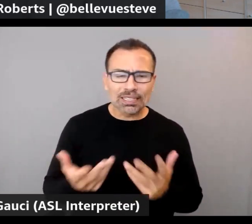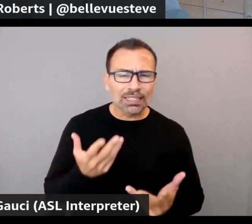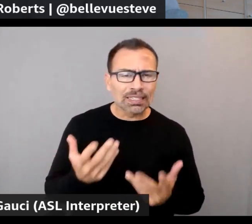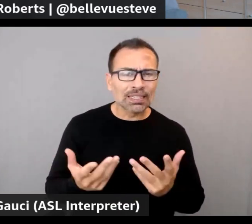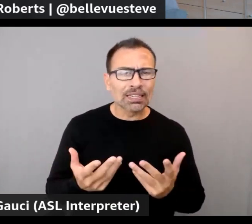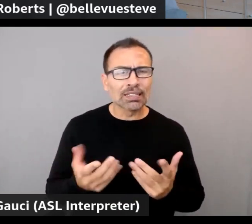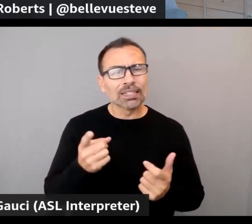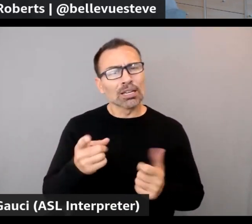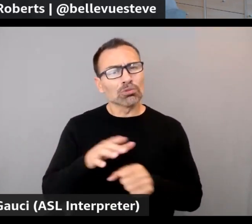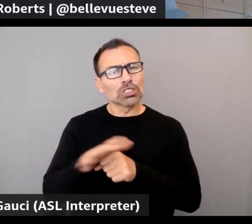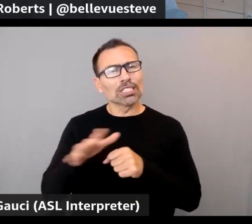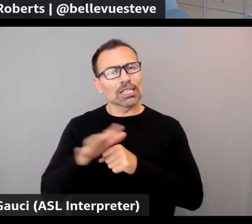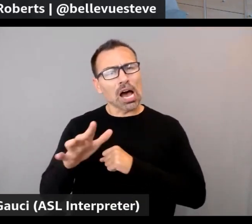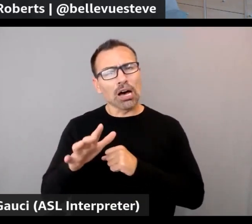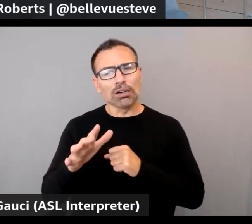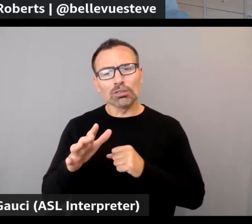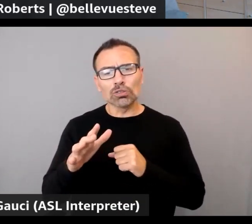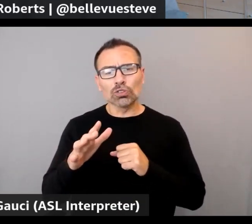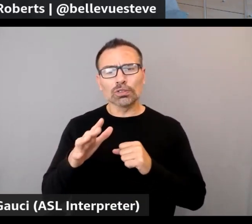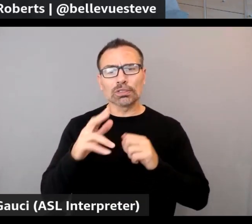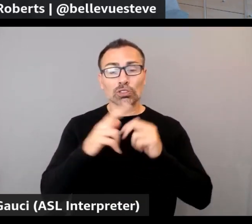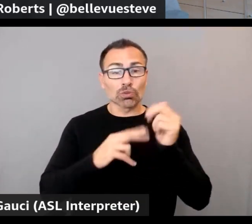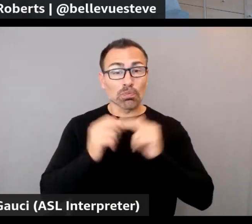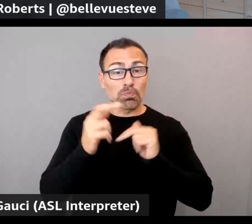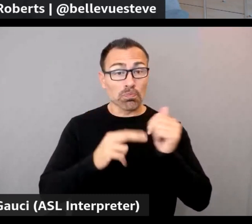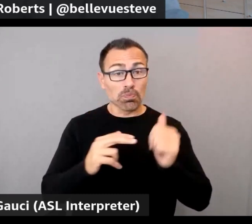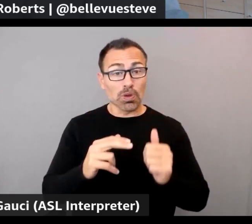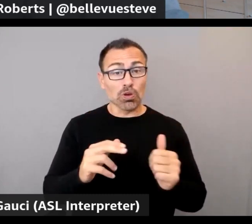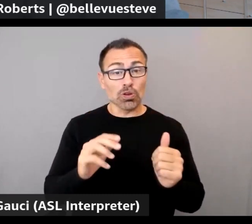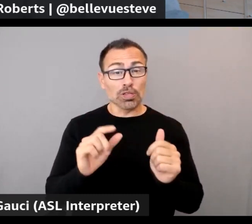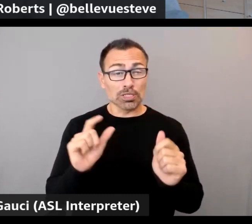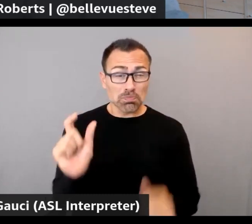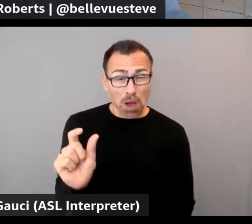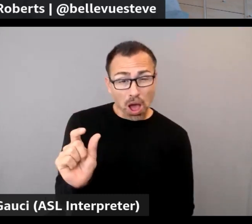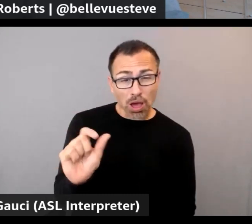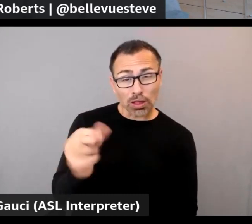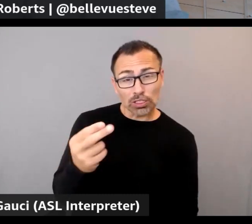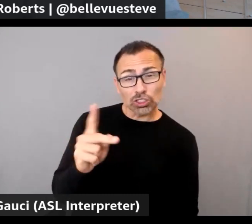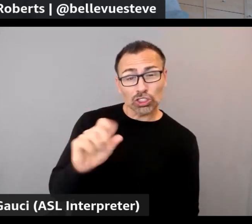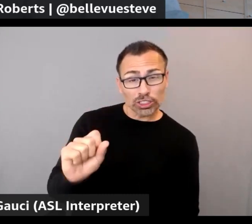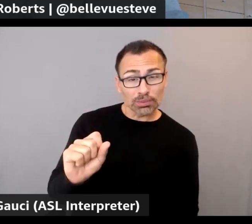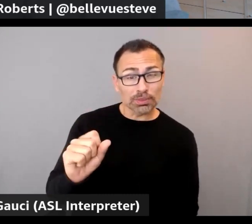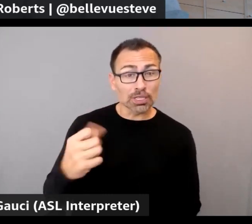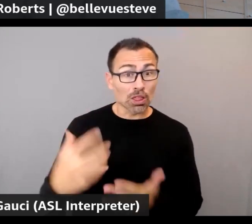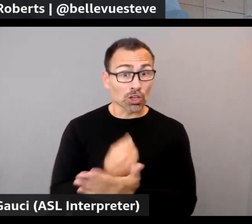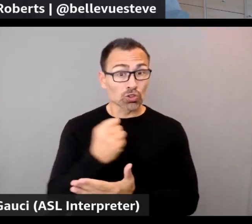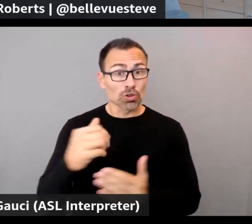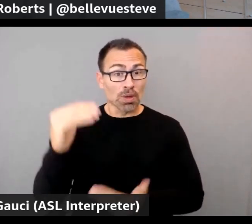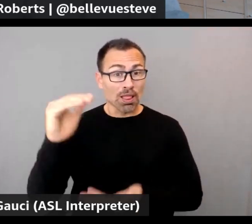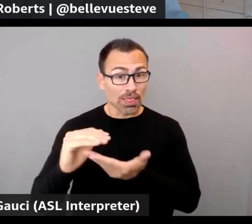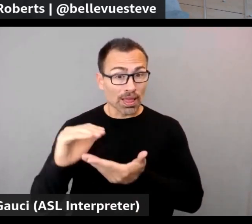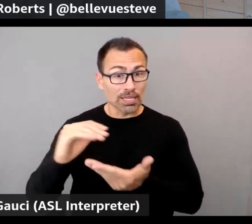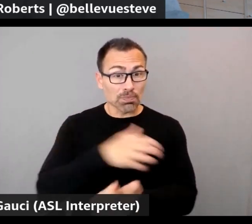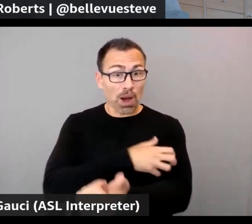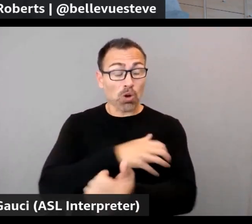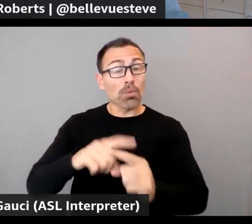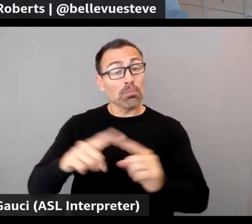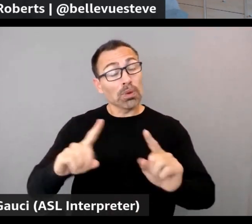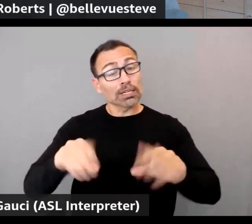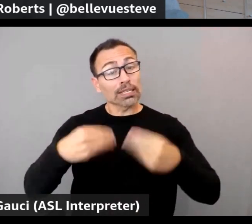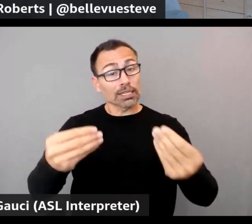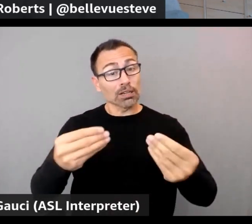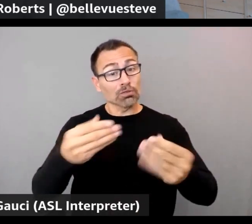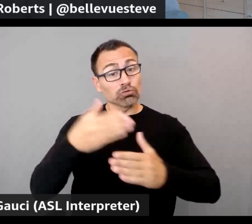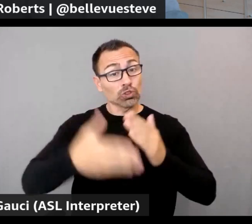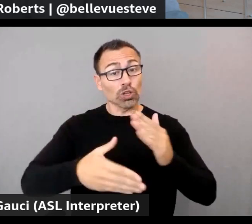it was enough to build smaller chips that consume less power, but can give great results for those types of models. As